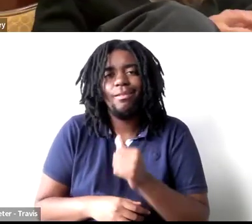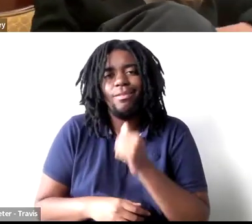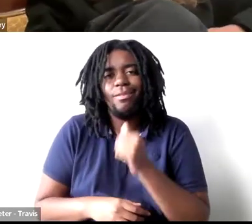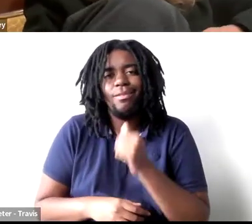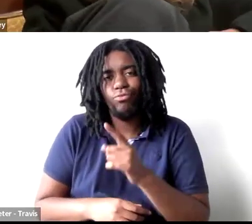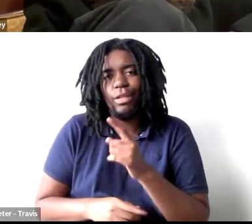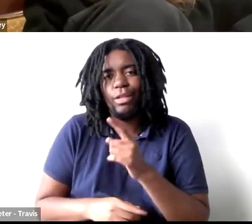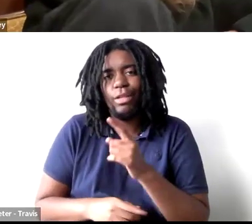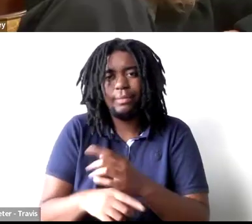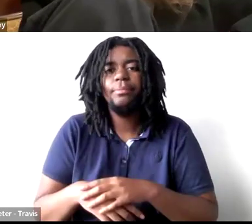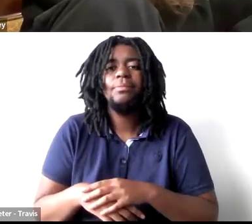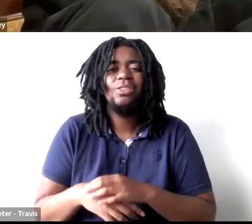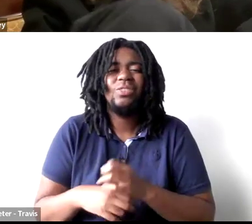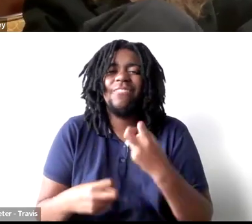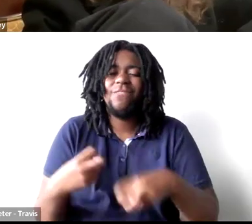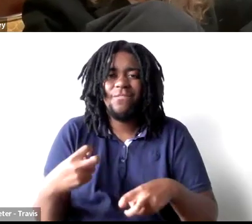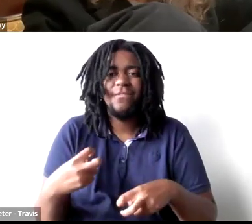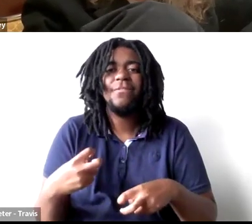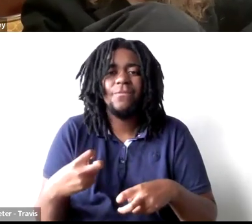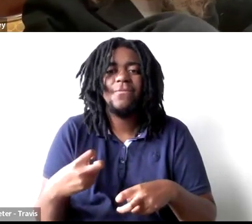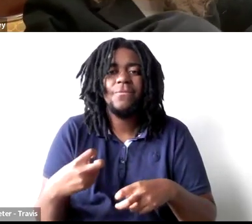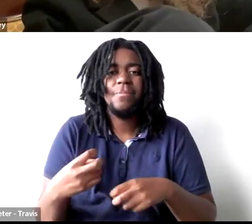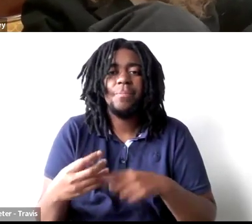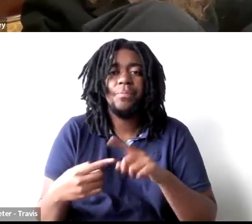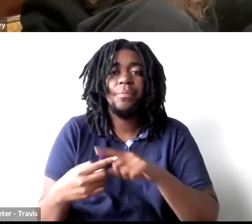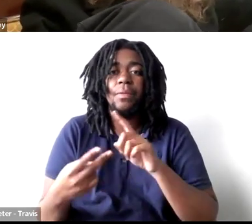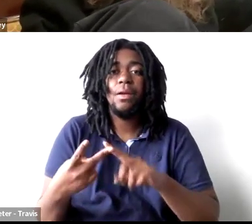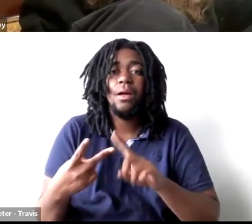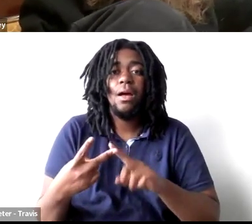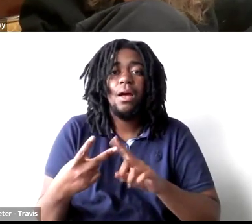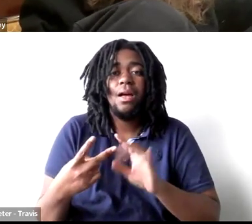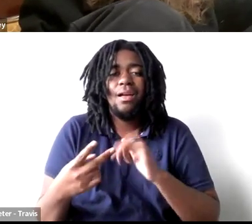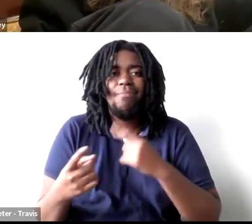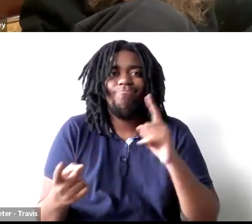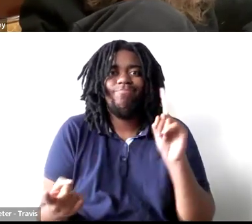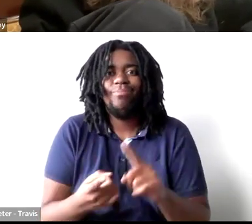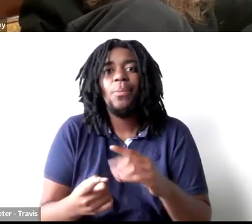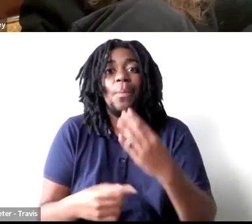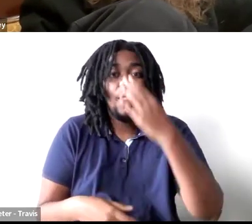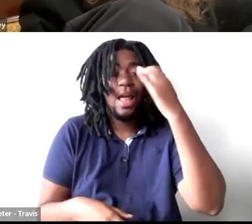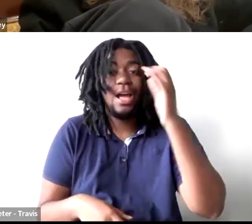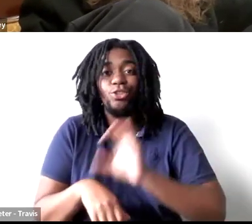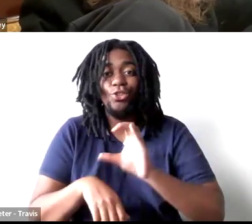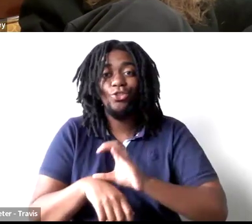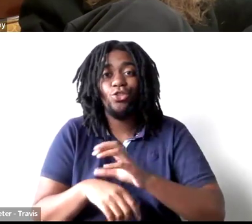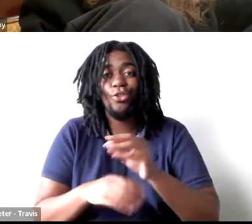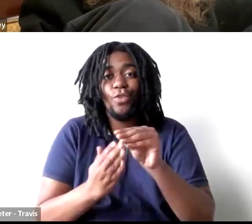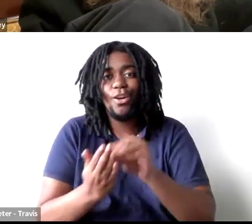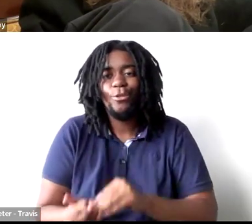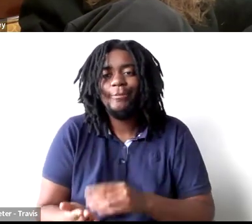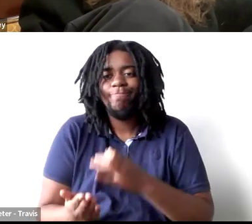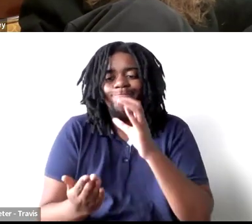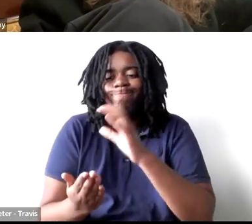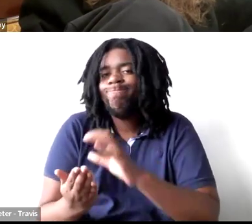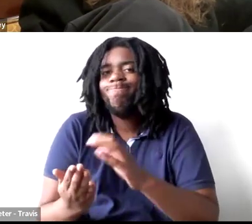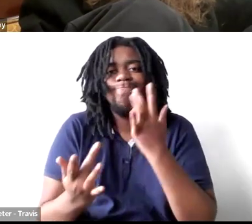finding much less in Black church records and those sorts of things than we would hope. But we're beginning with a lot